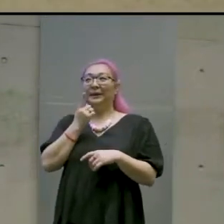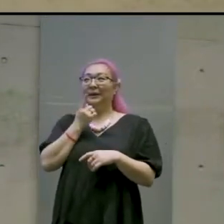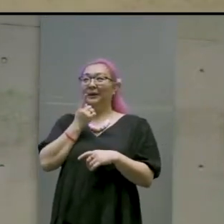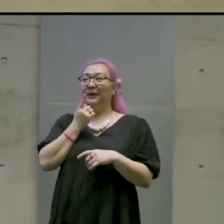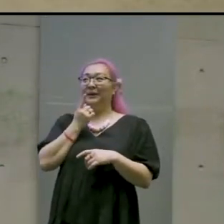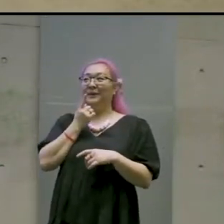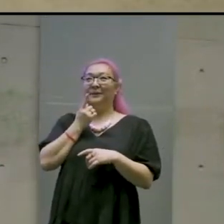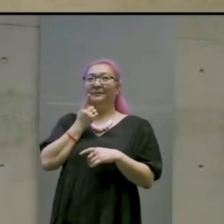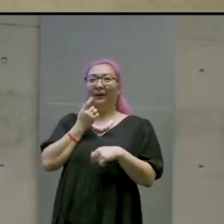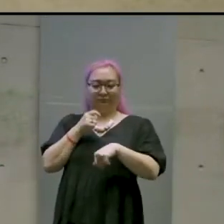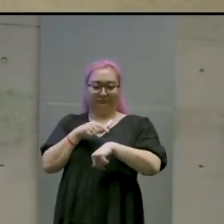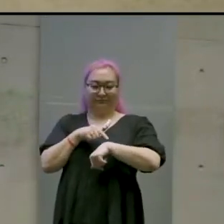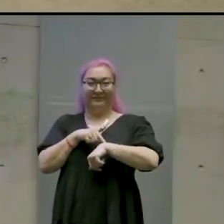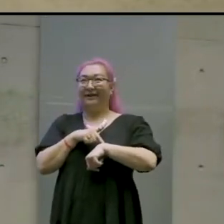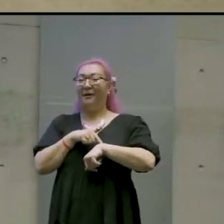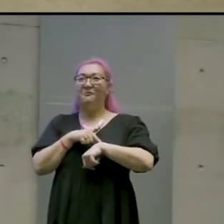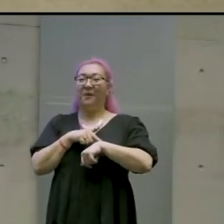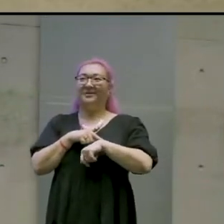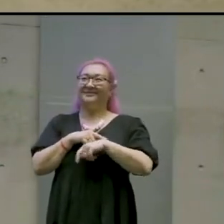time for questions. That's exciting.